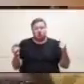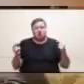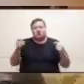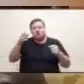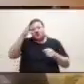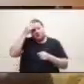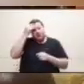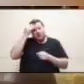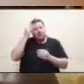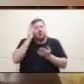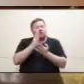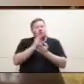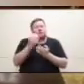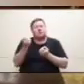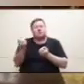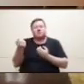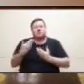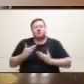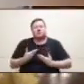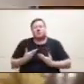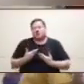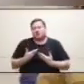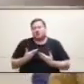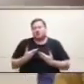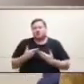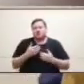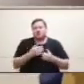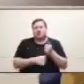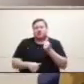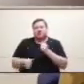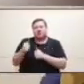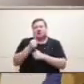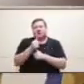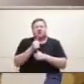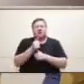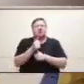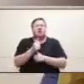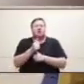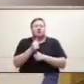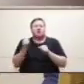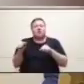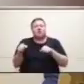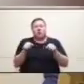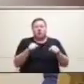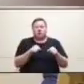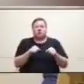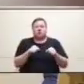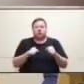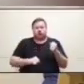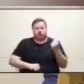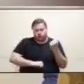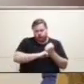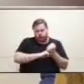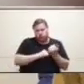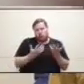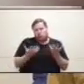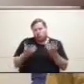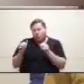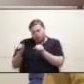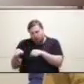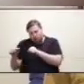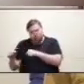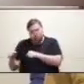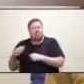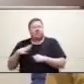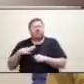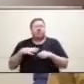information must be submitted to the executive authority for support or concurrence. We